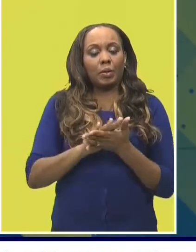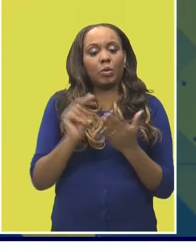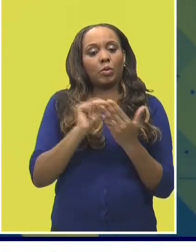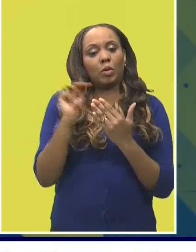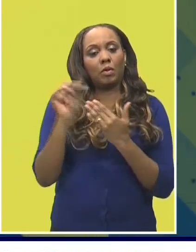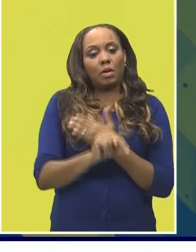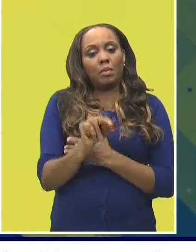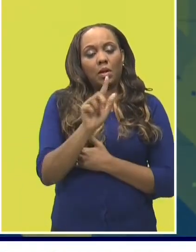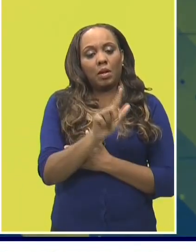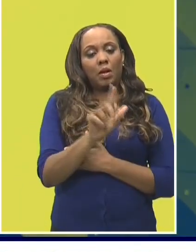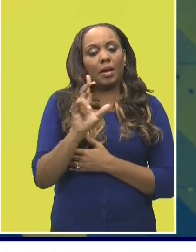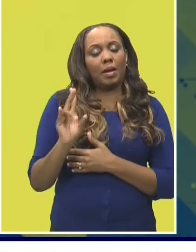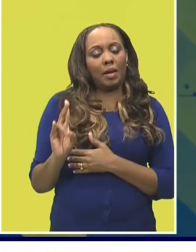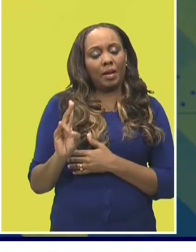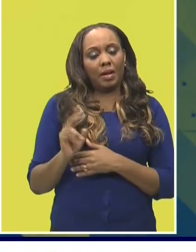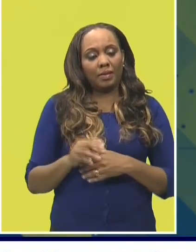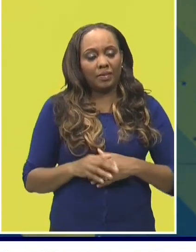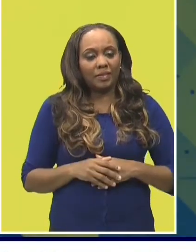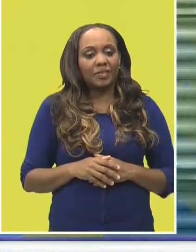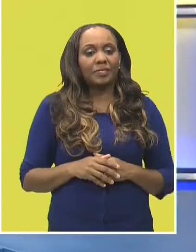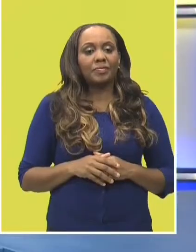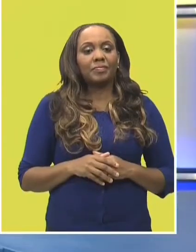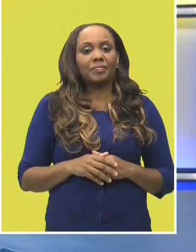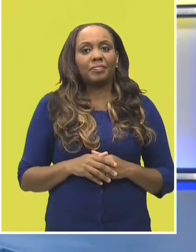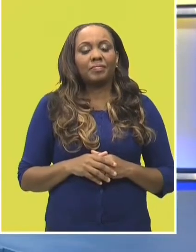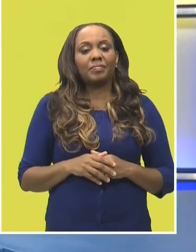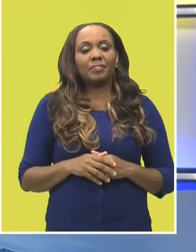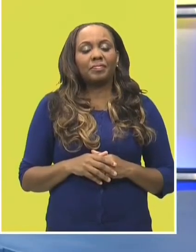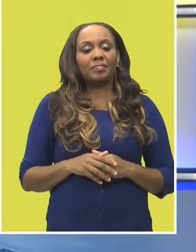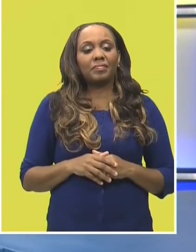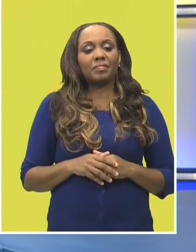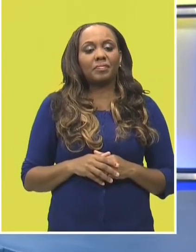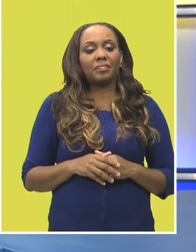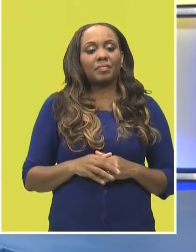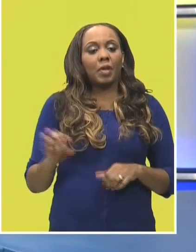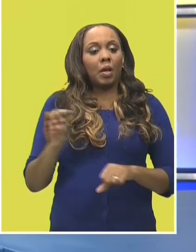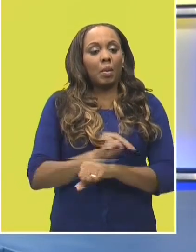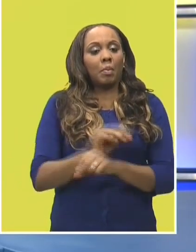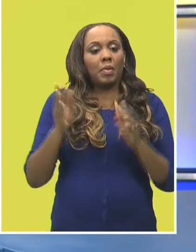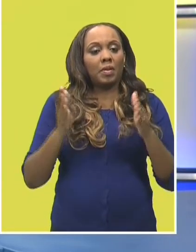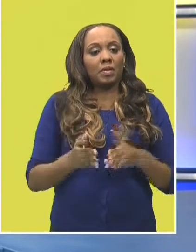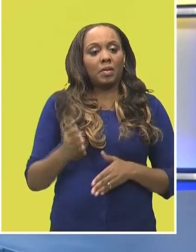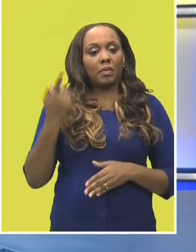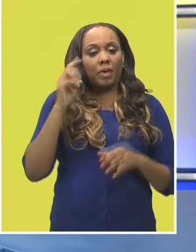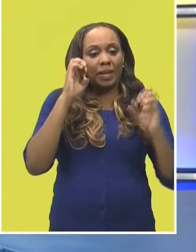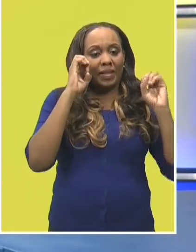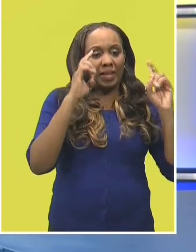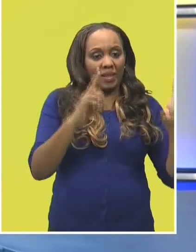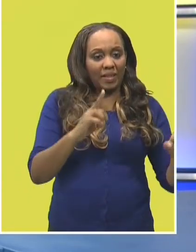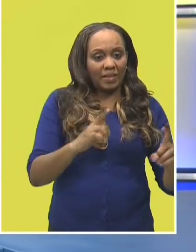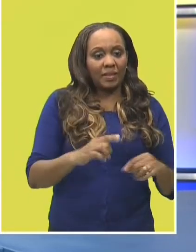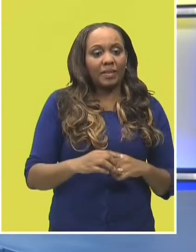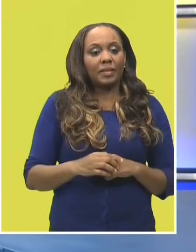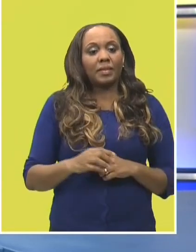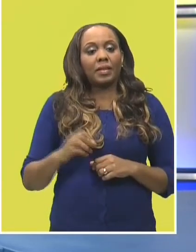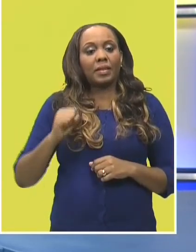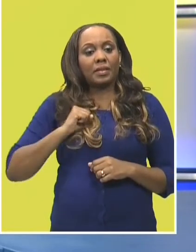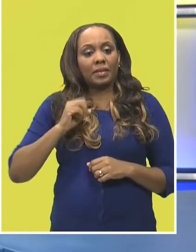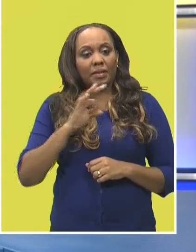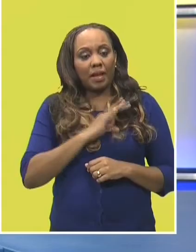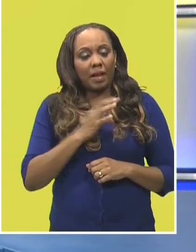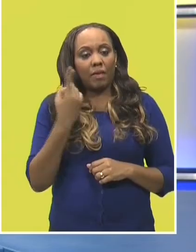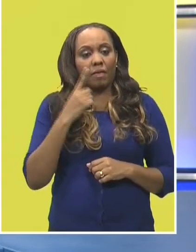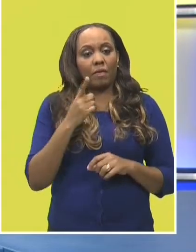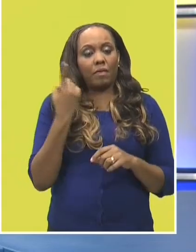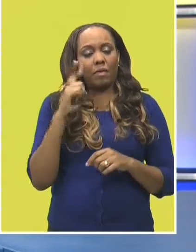27th. Sharika Griffith, CBC News. The Minister of Education, staff of Frederick Smith Secondary School,